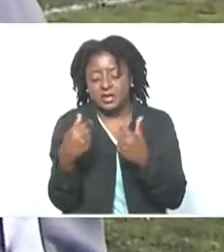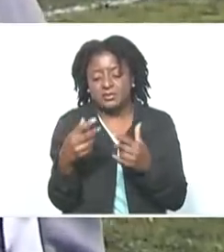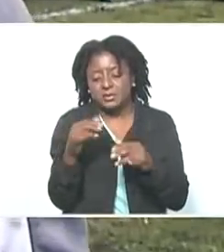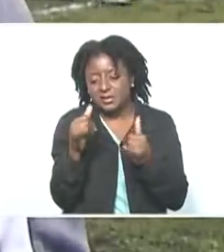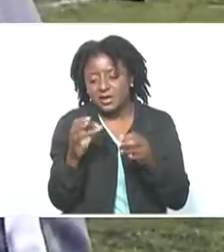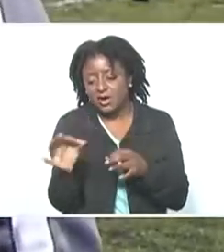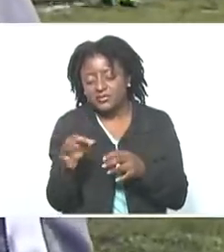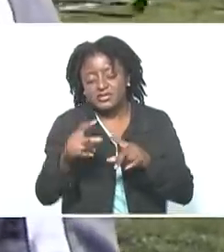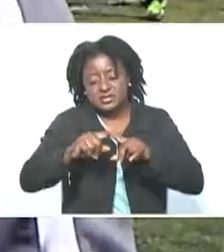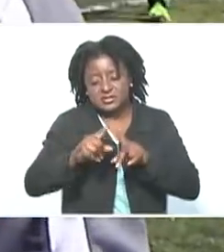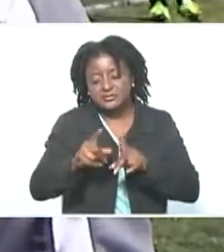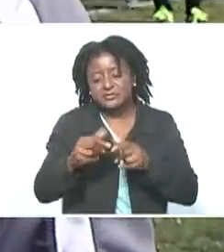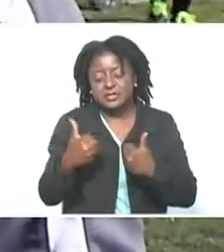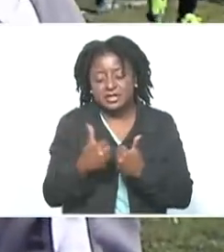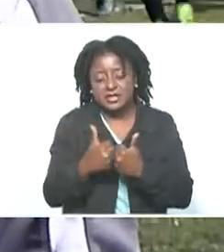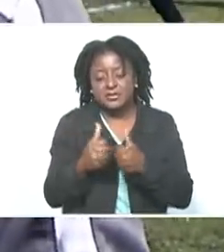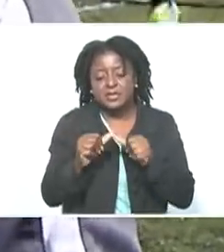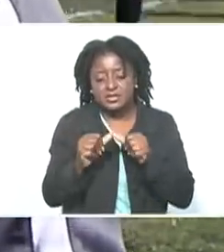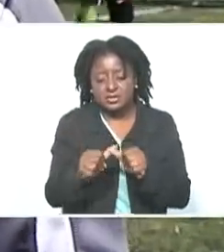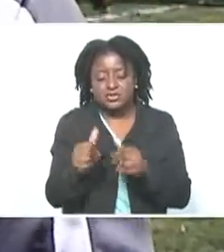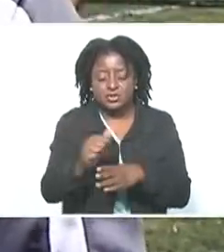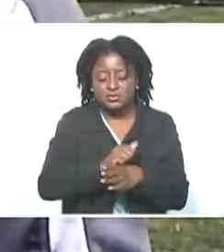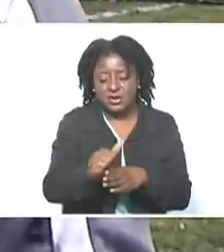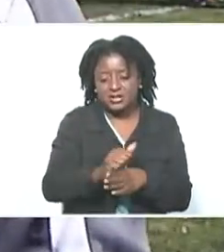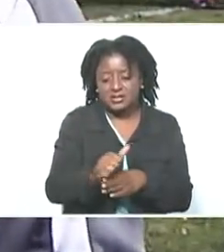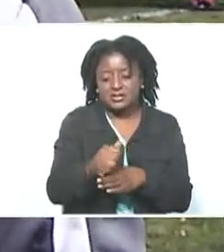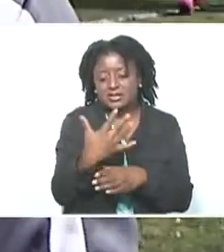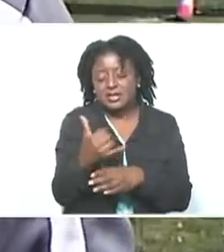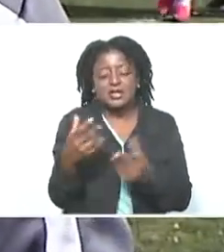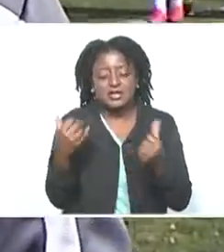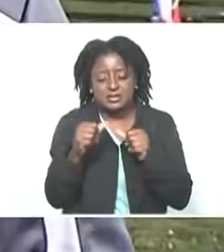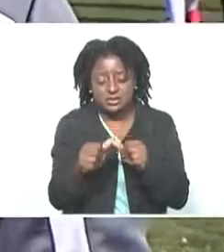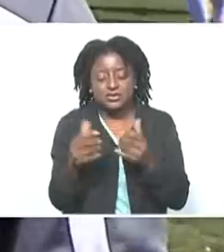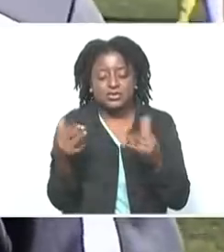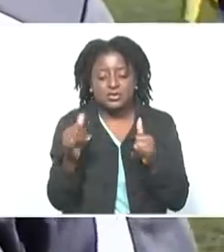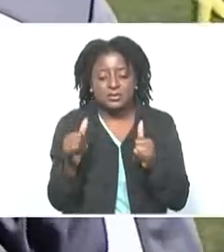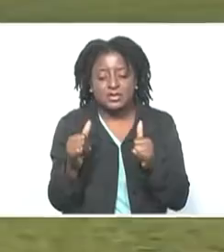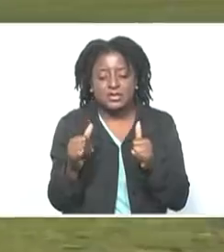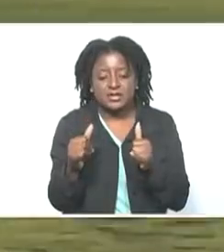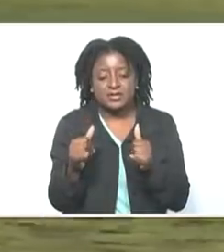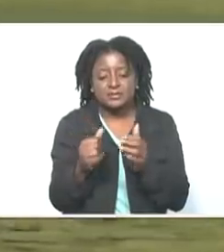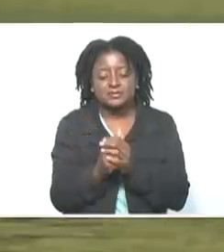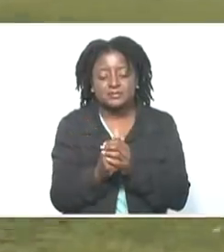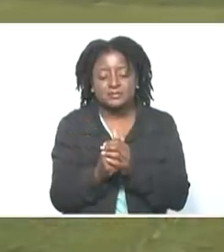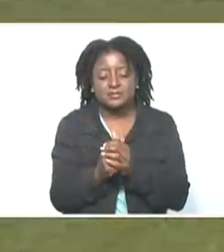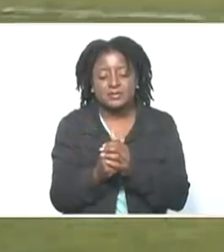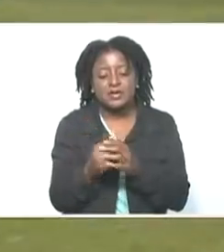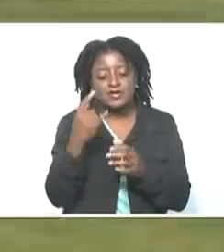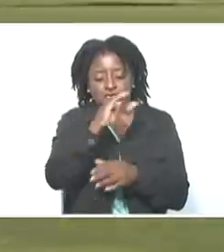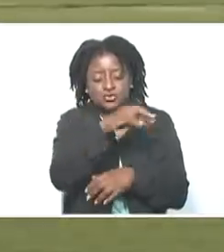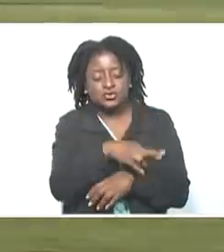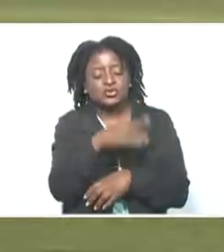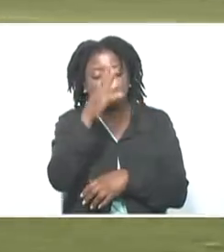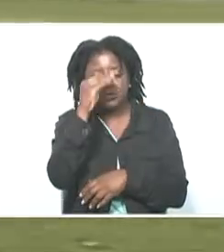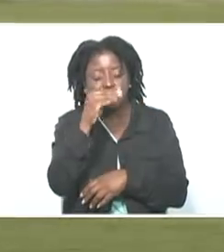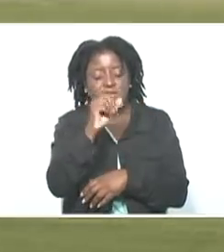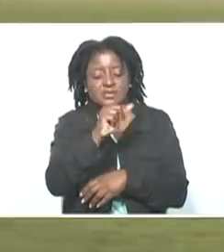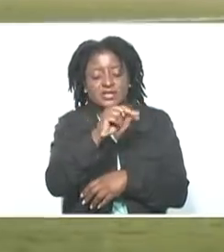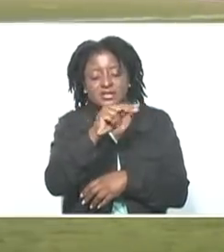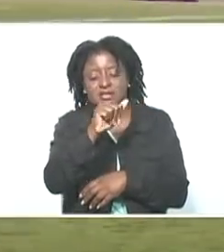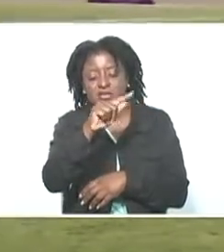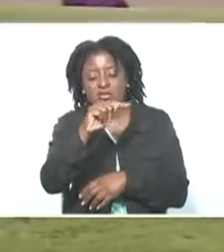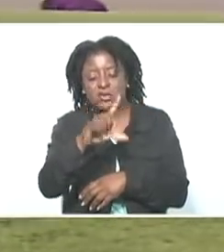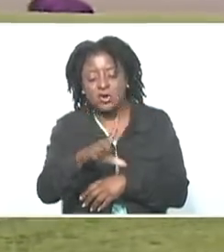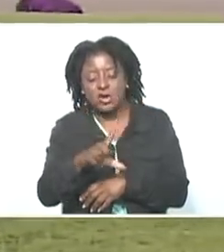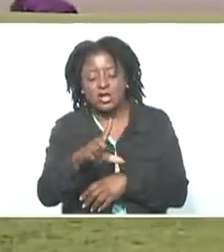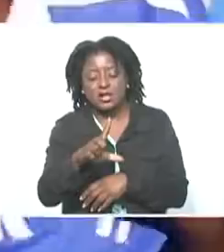continue to practice and they continue to execute everything they learn in practice, and it came fruitful for the day. As for the junior boys, Anatol getting a bit